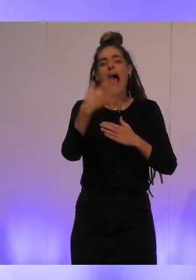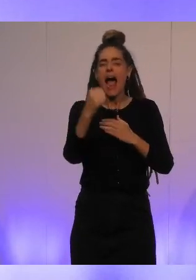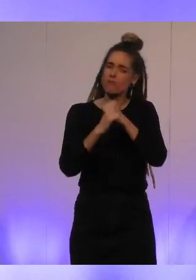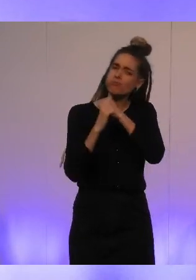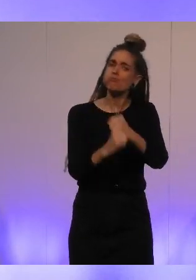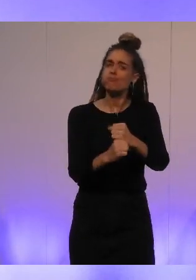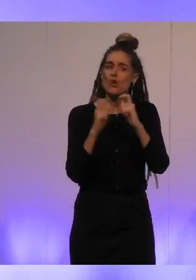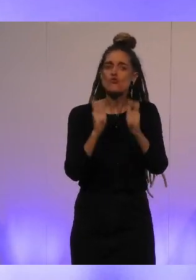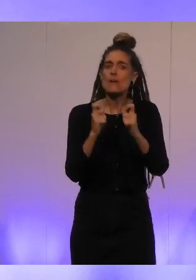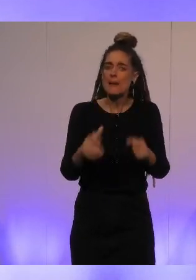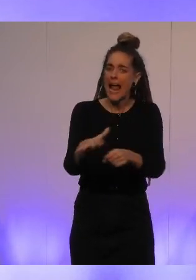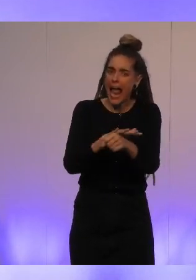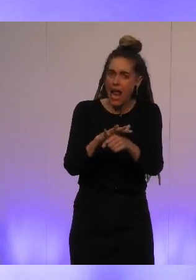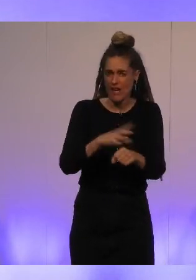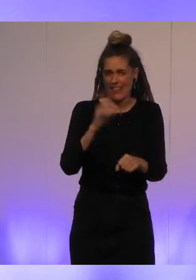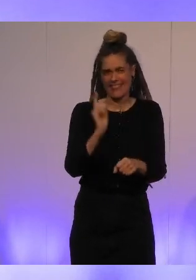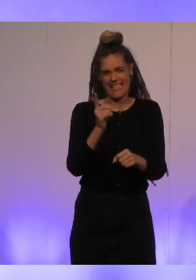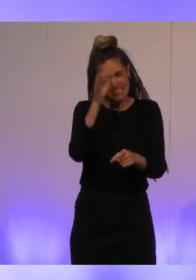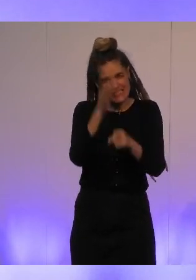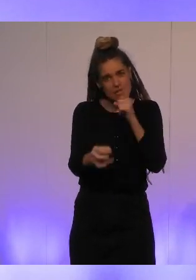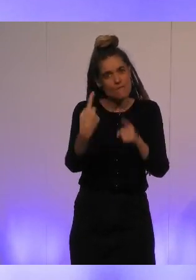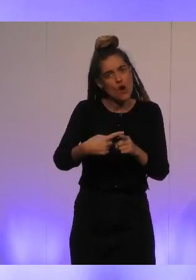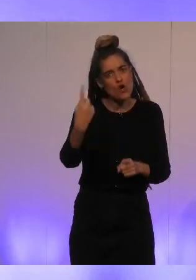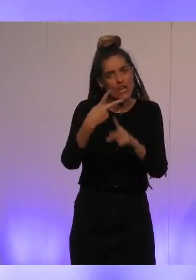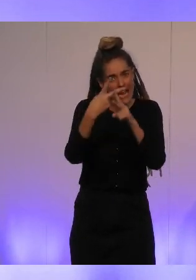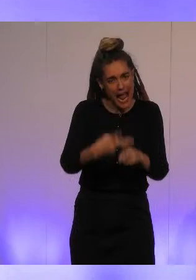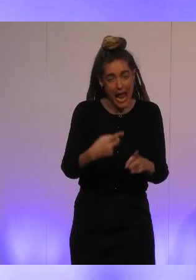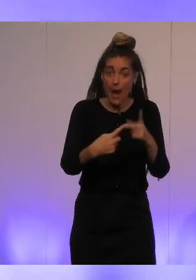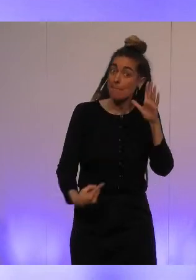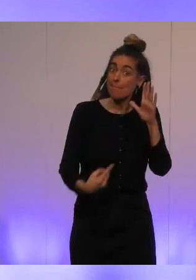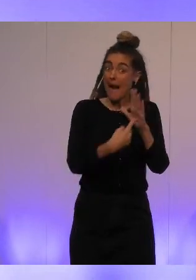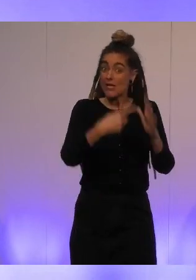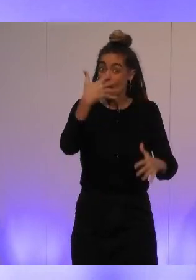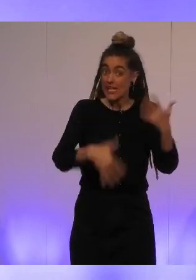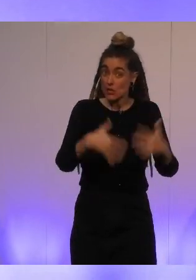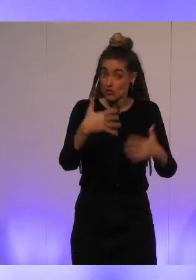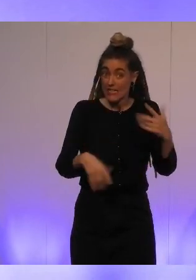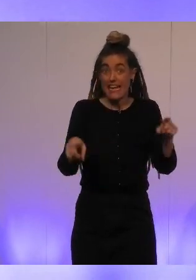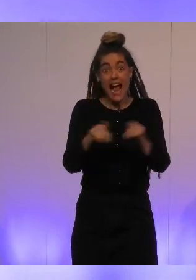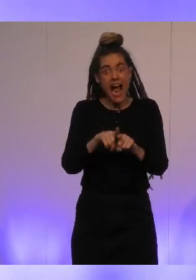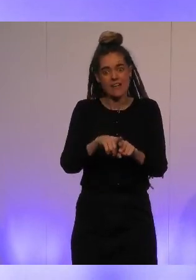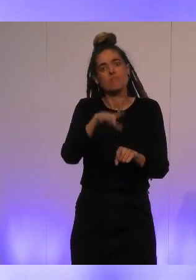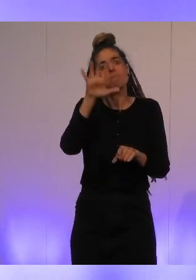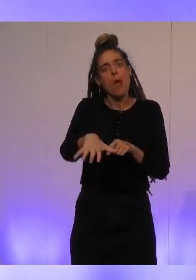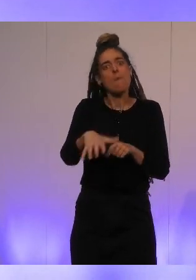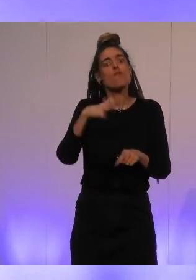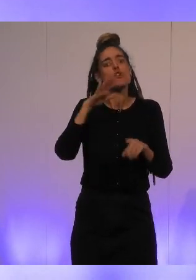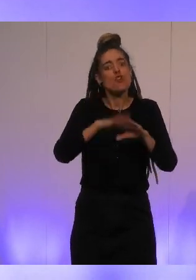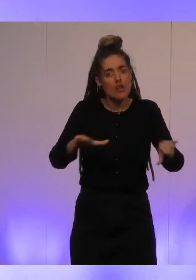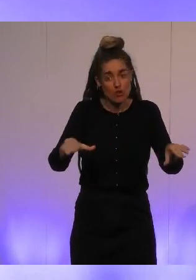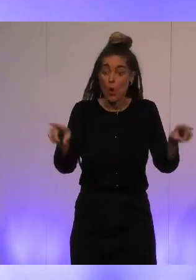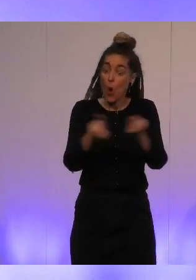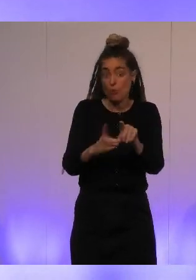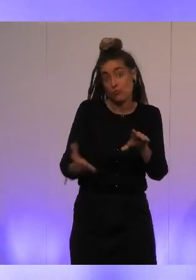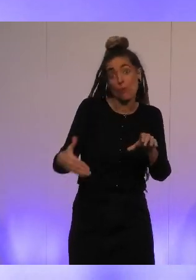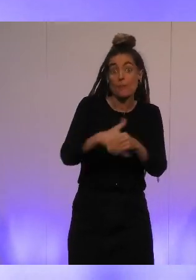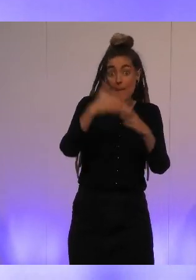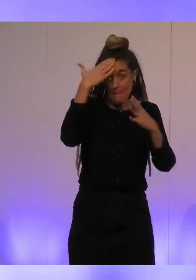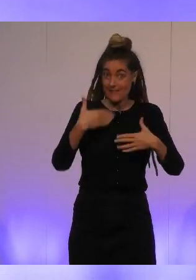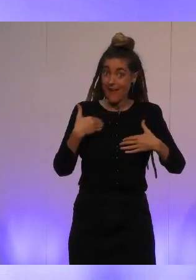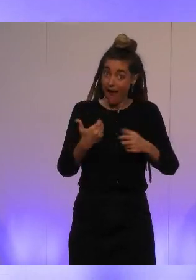areas for urgent care, major injuries and children, with support from mental health, social